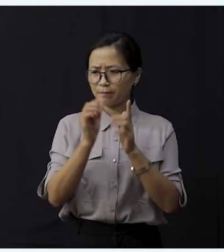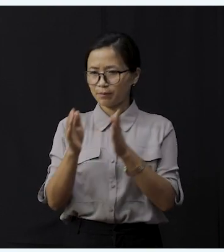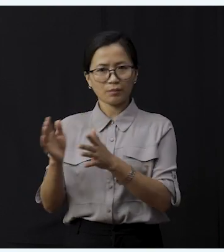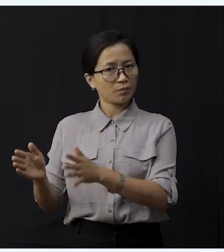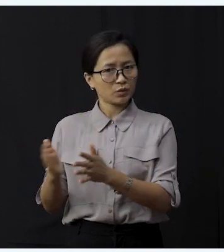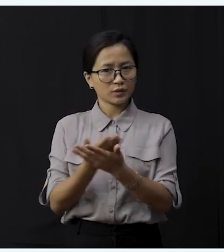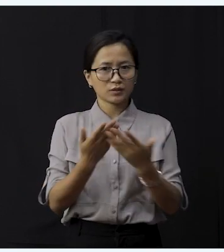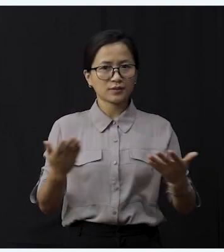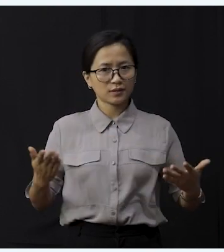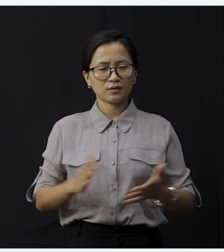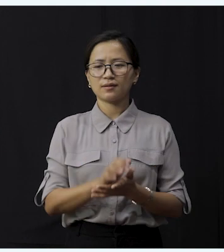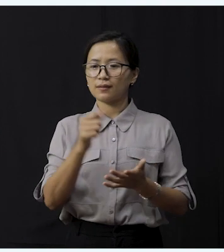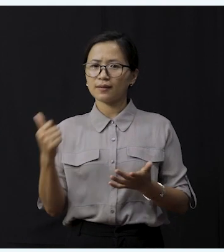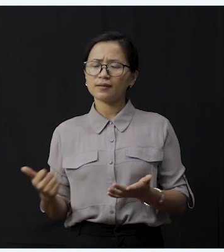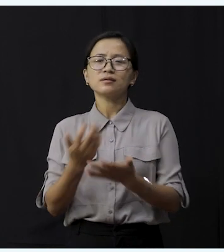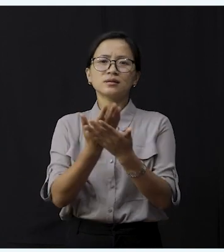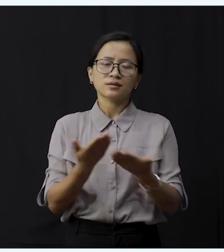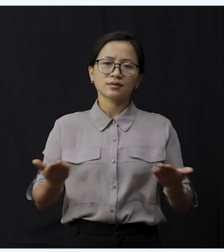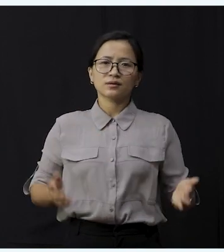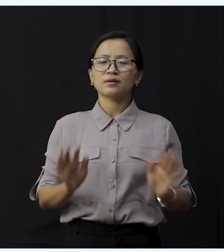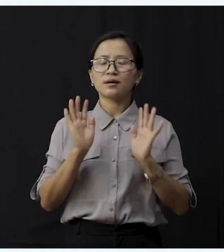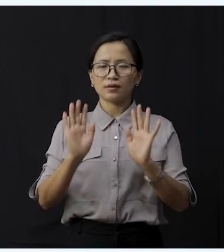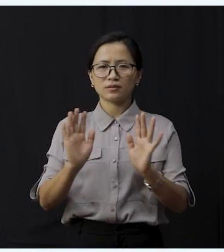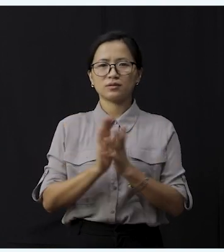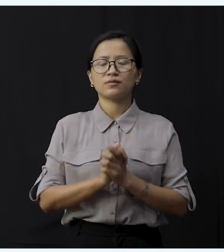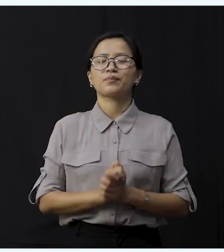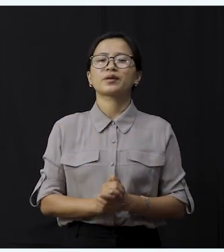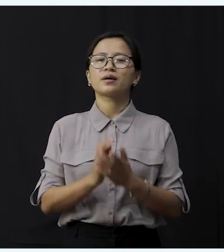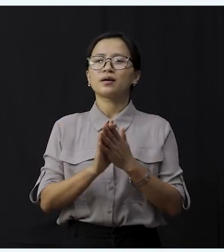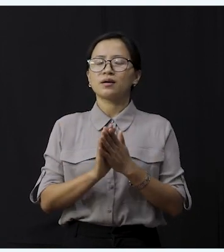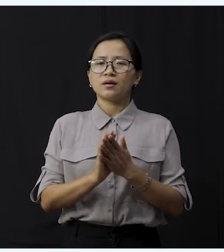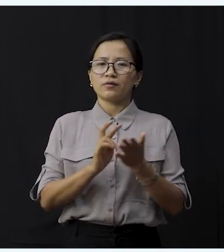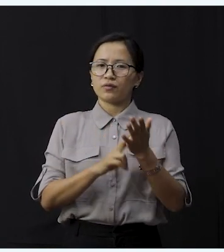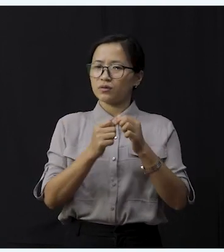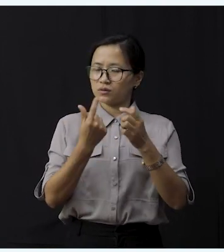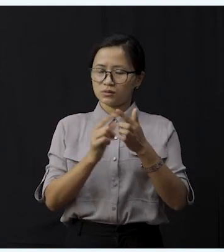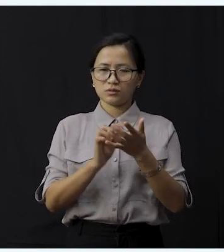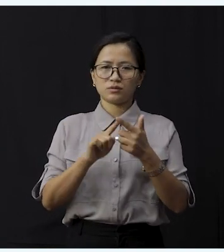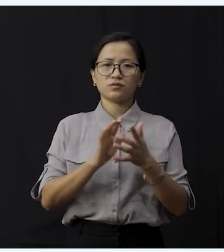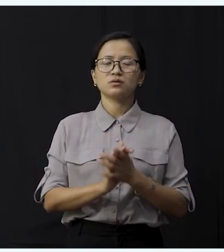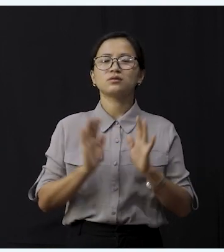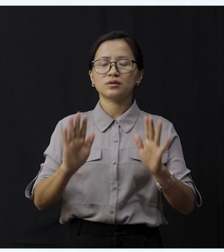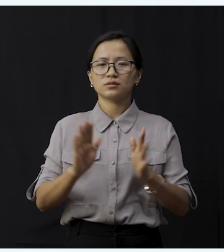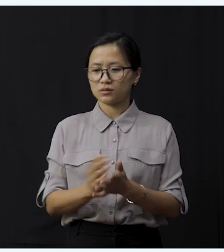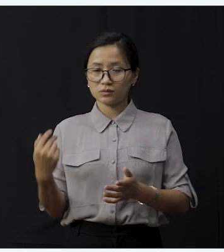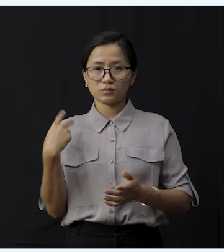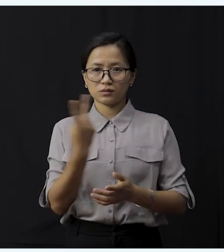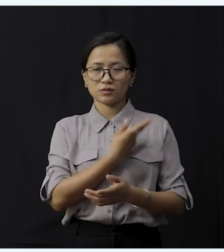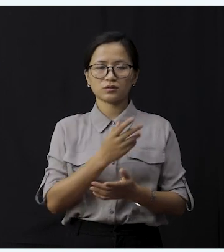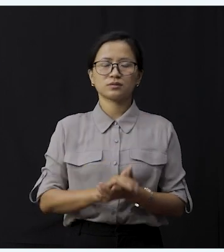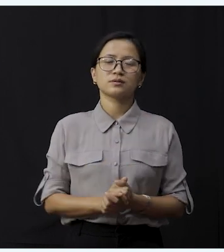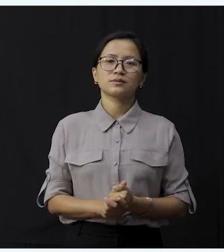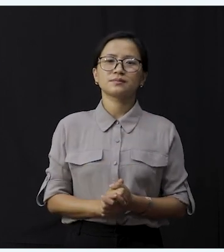property means anything that has a value and belongs to us. Okay, a property means